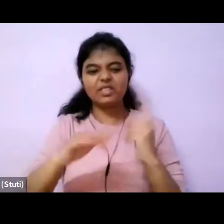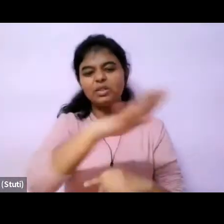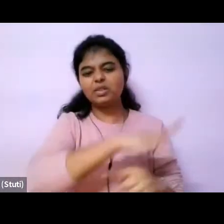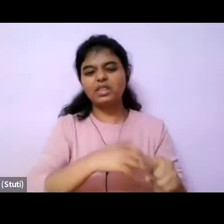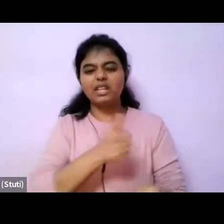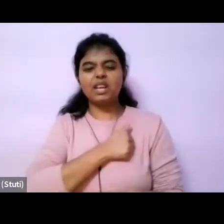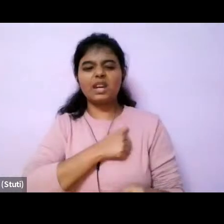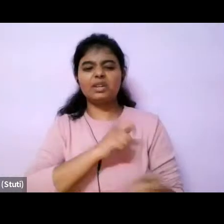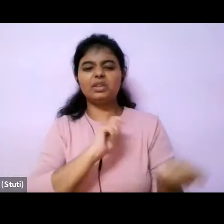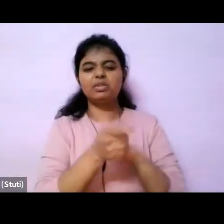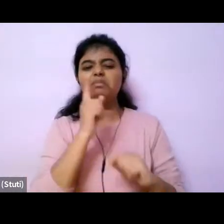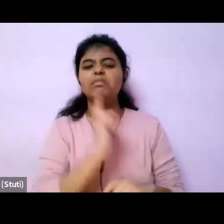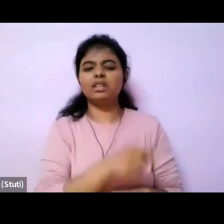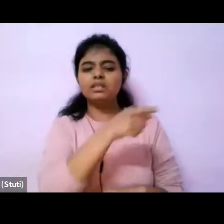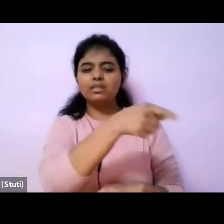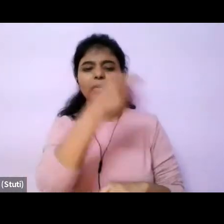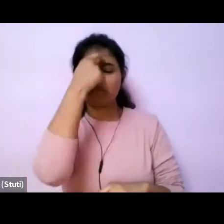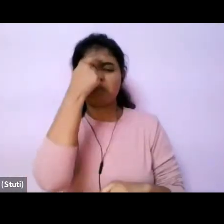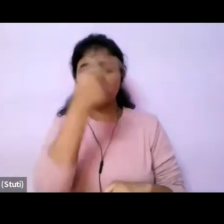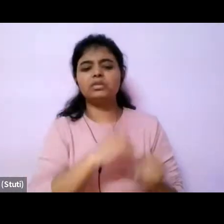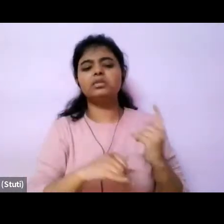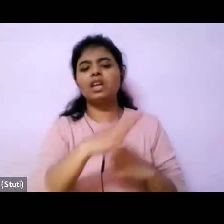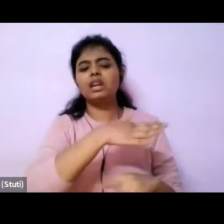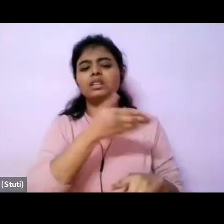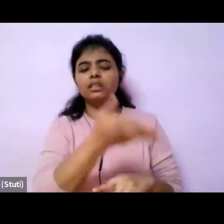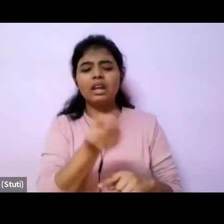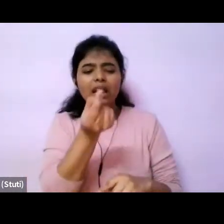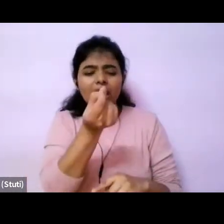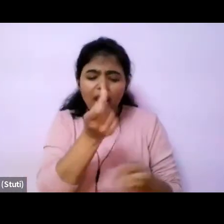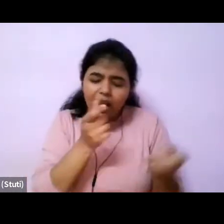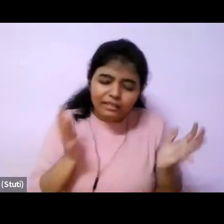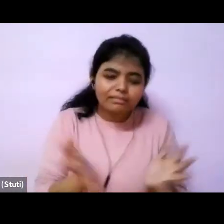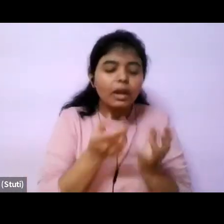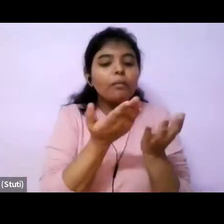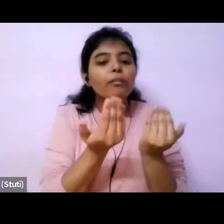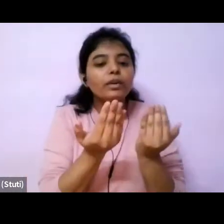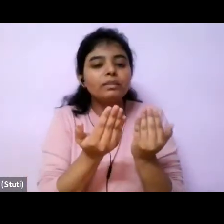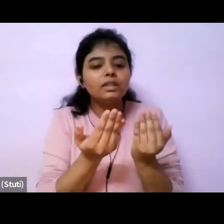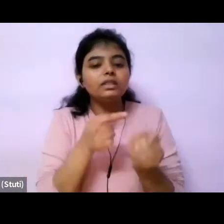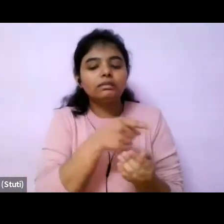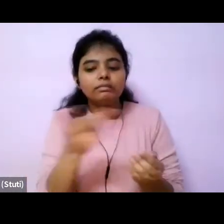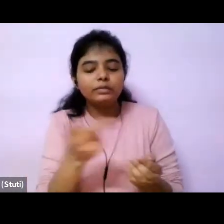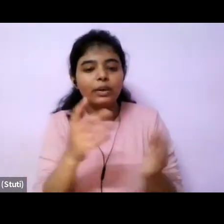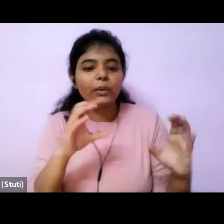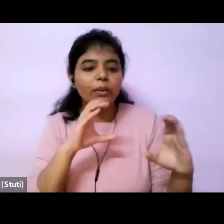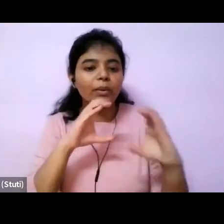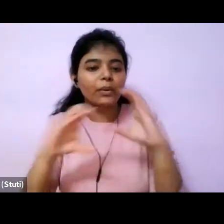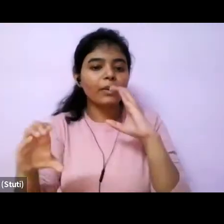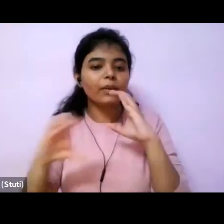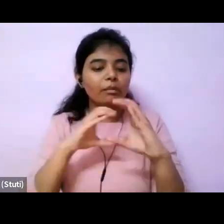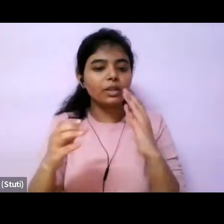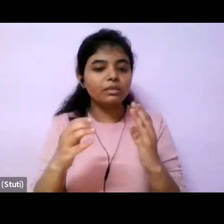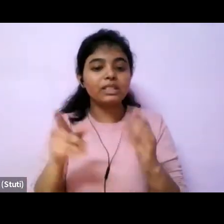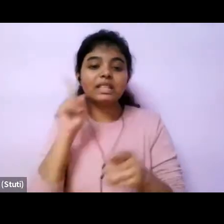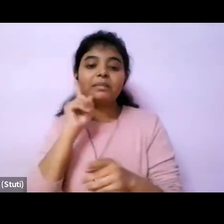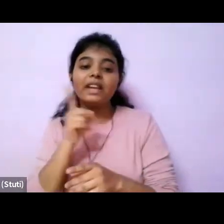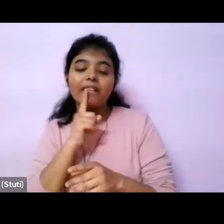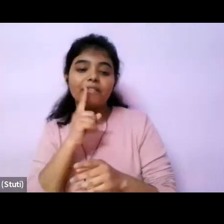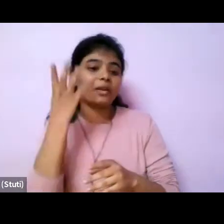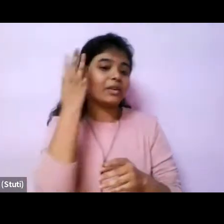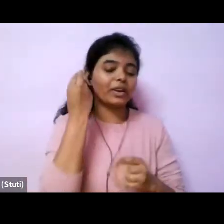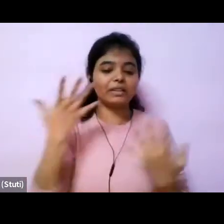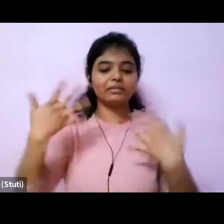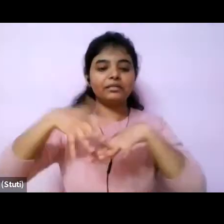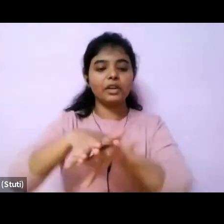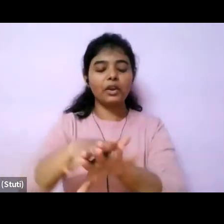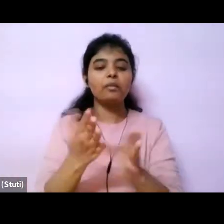attitude to structural changes that can, with a little effort, be deployed to include the deaf into mainstream activities.